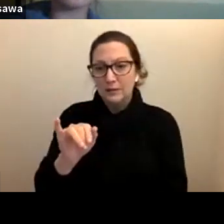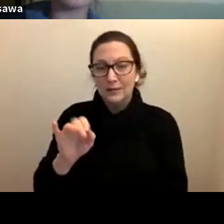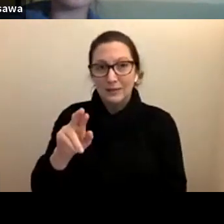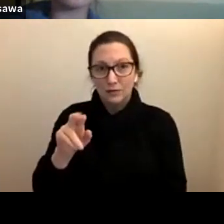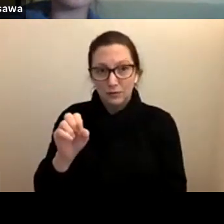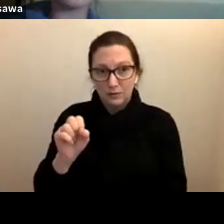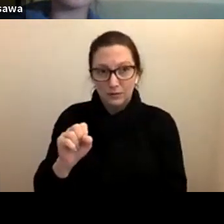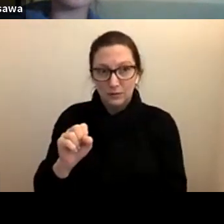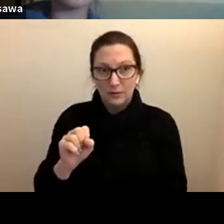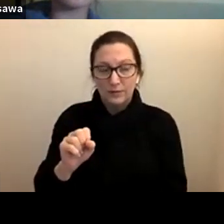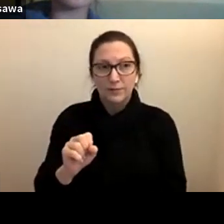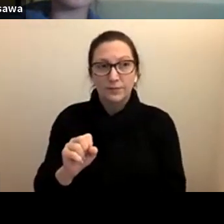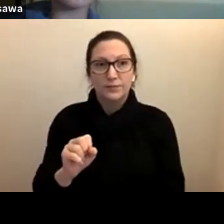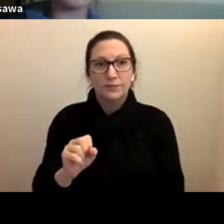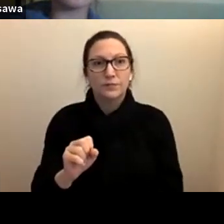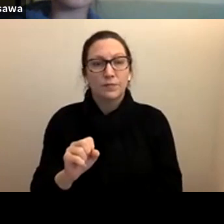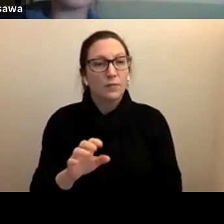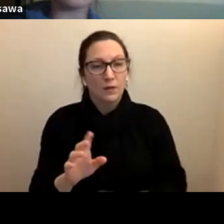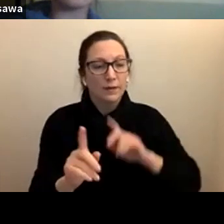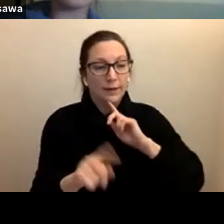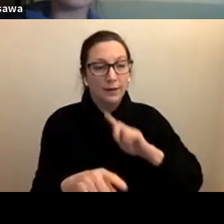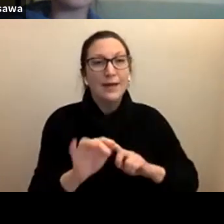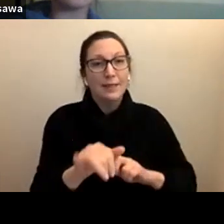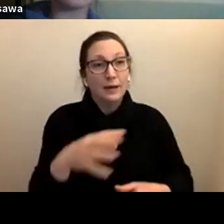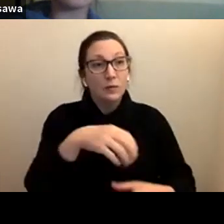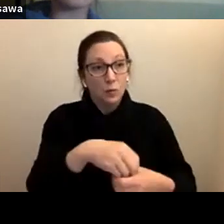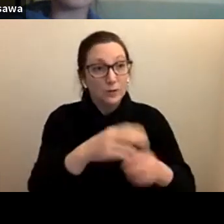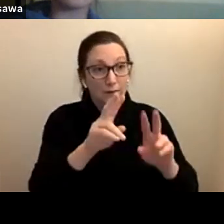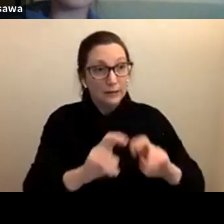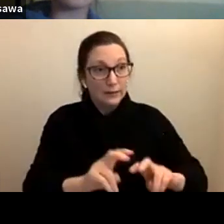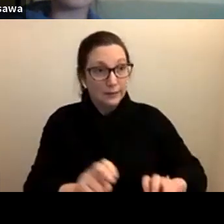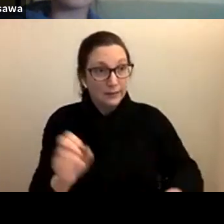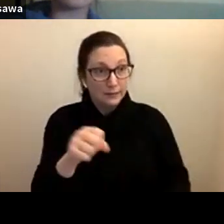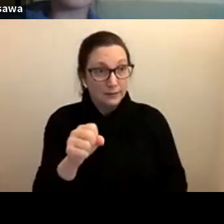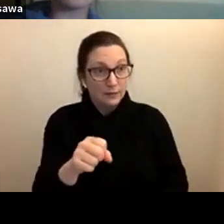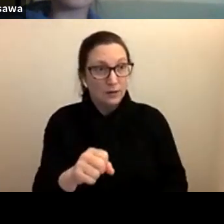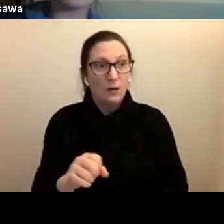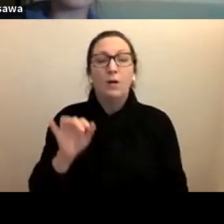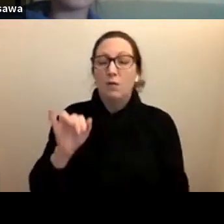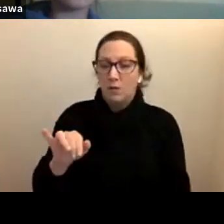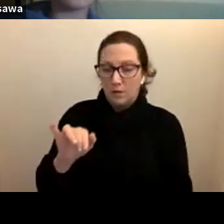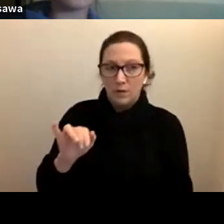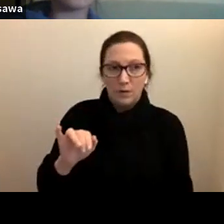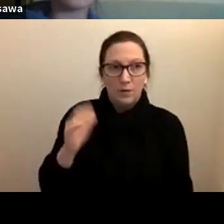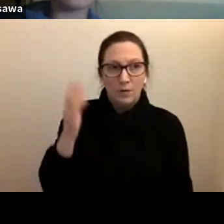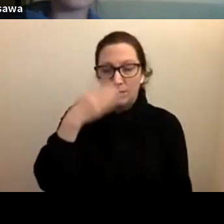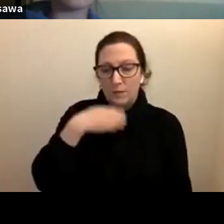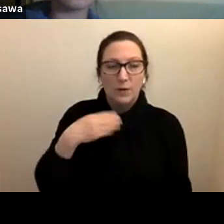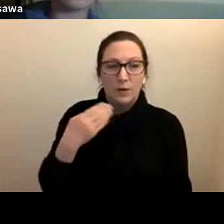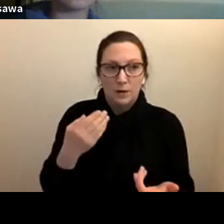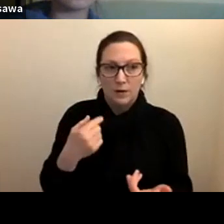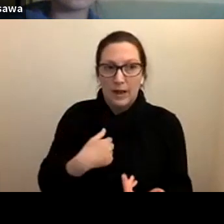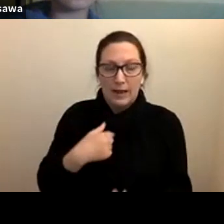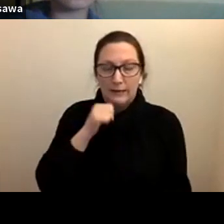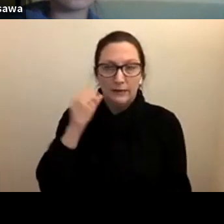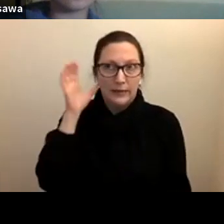also includes, it does include an assessment. It does. Okay, I did not hear an